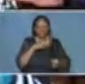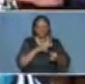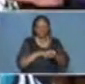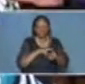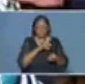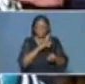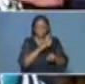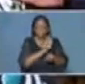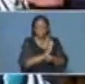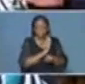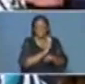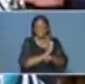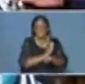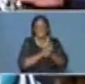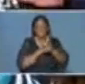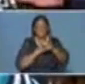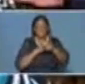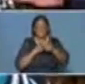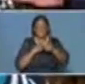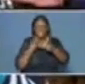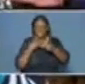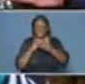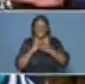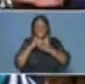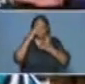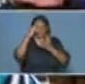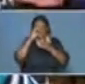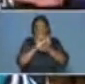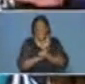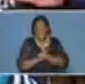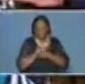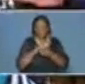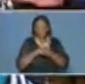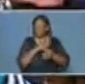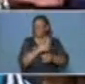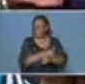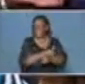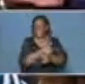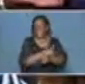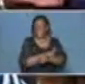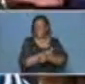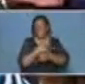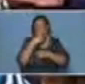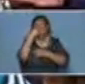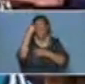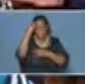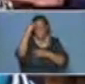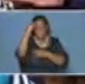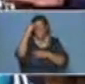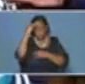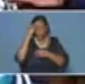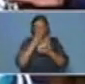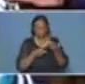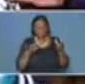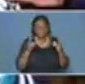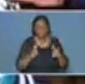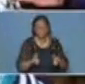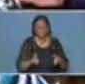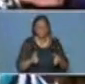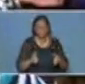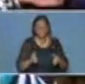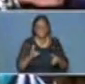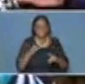Bastian. I still believe in all vaccines because I know what the impact that vaccines have had on our